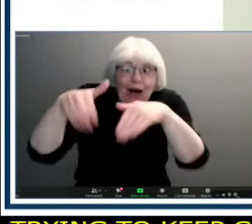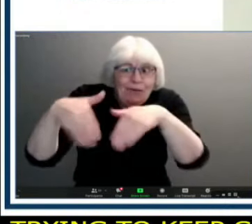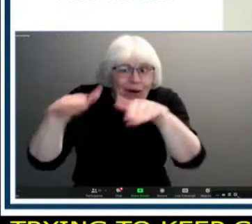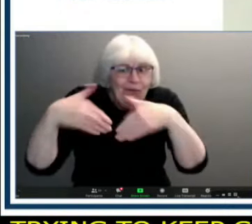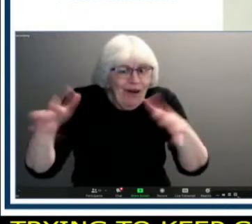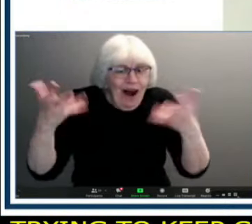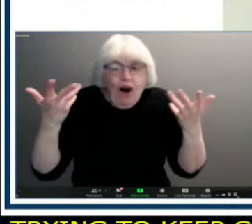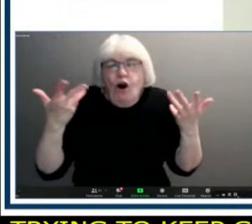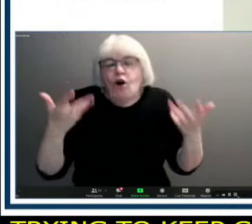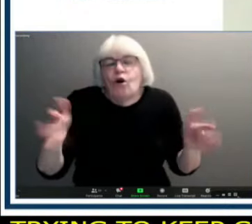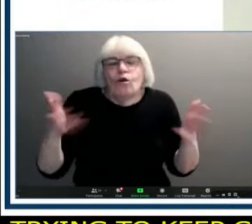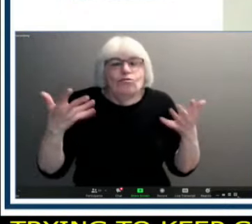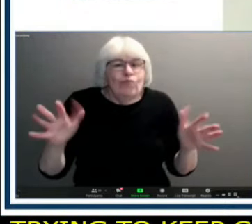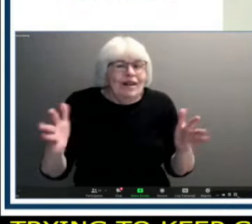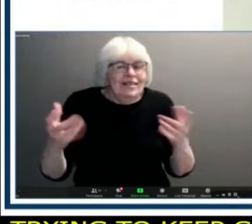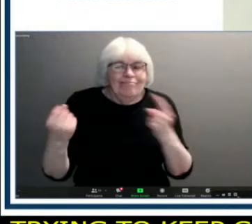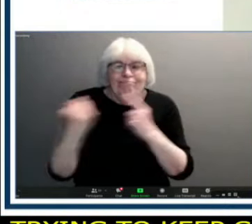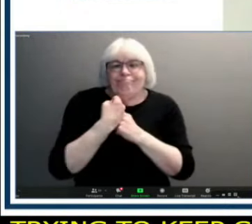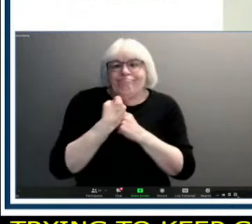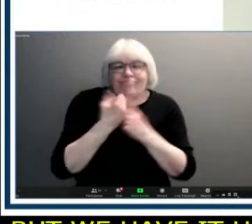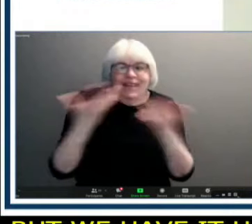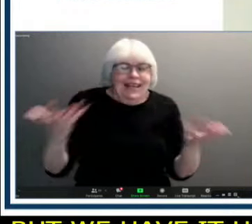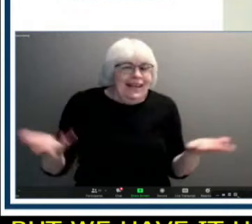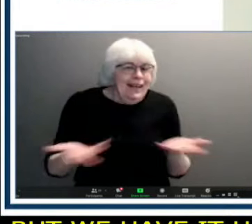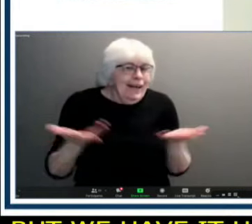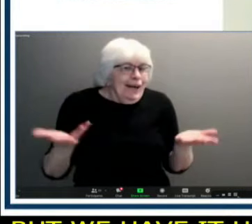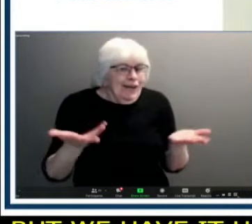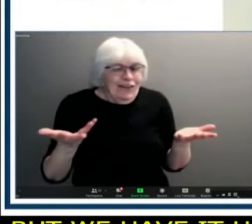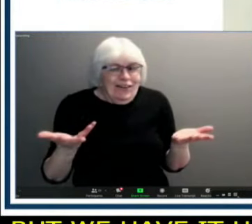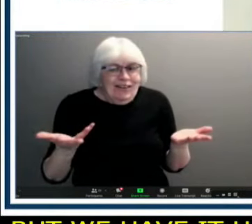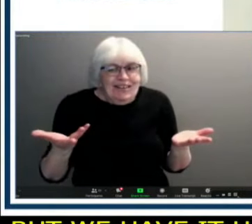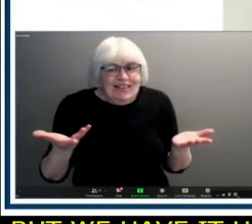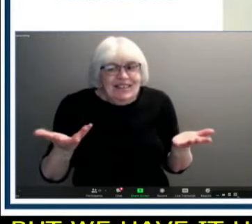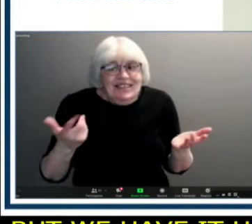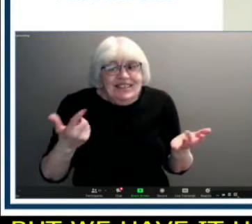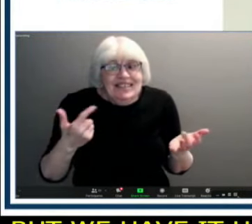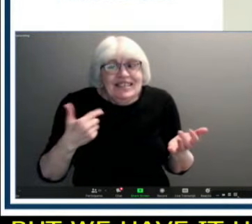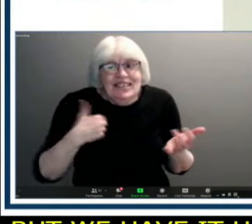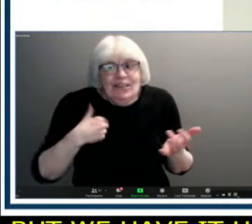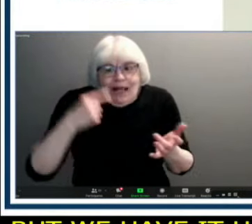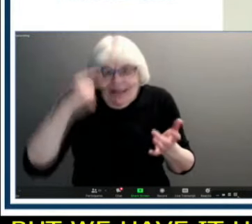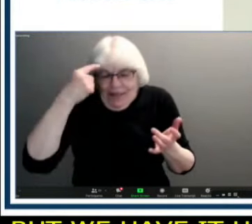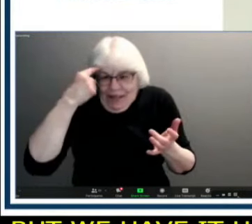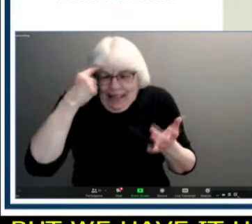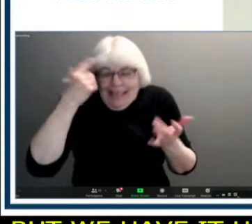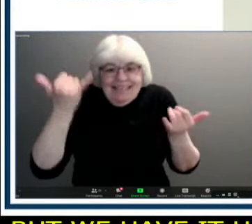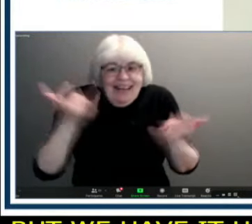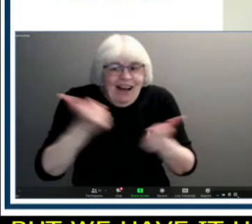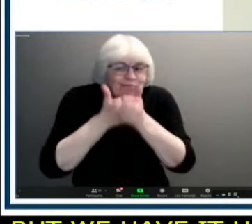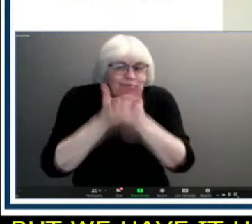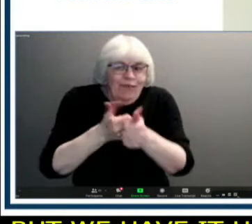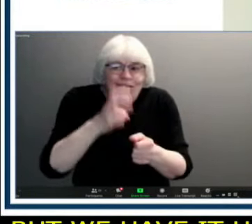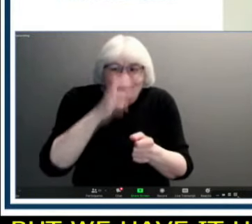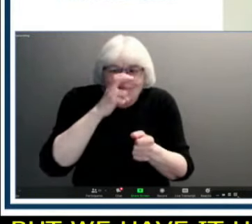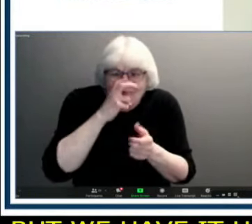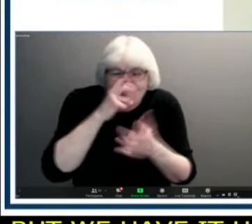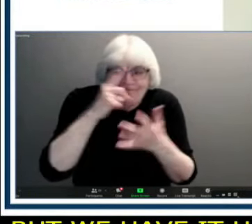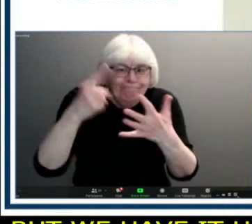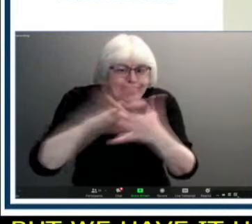the restrictions, and just don't forget that there's been border restrictions in place all